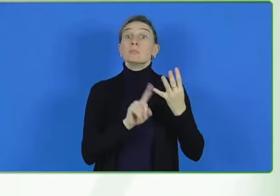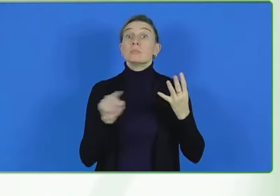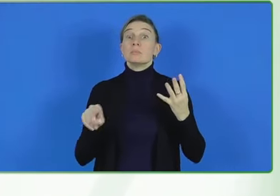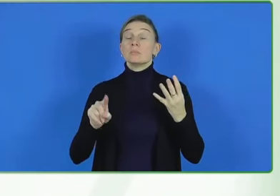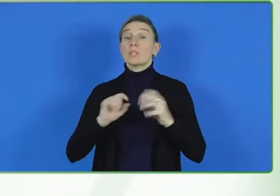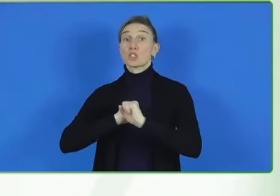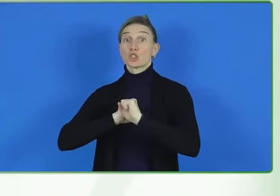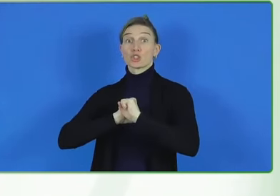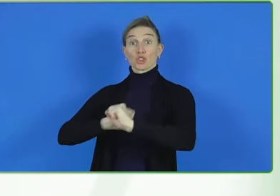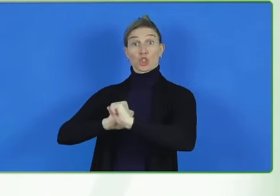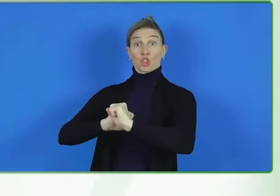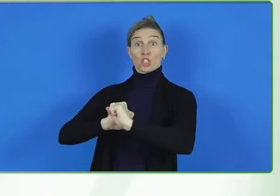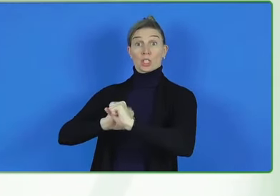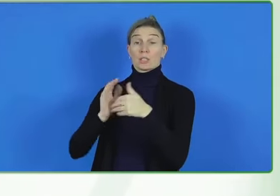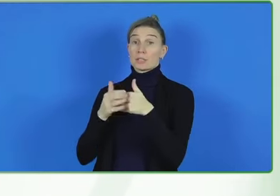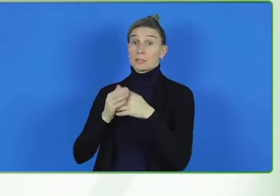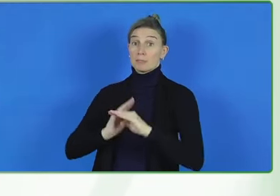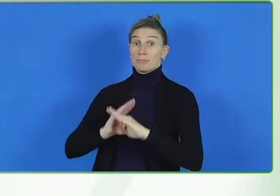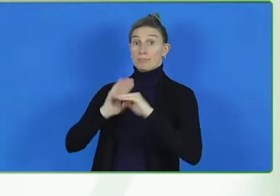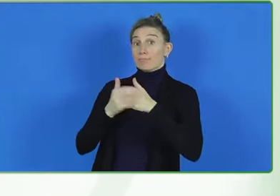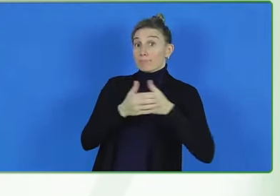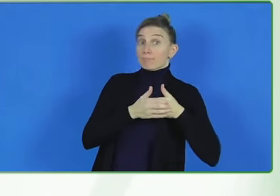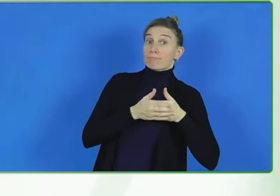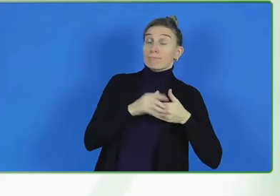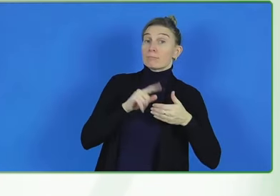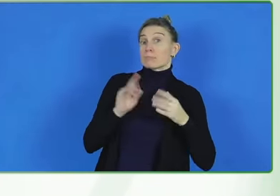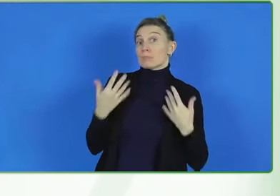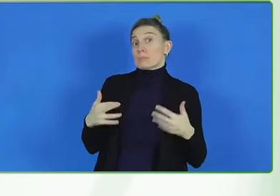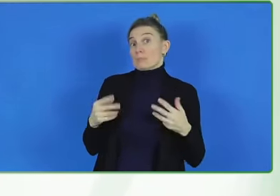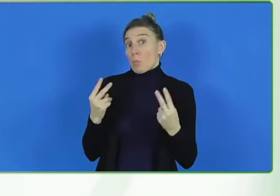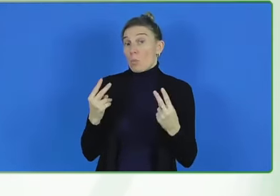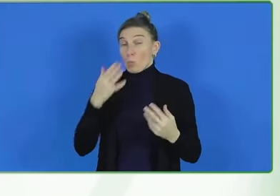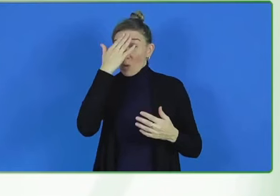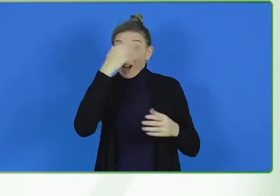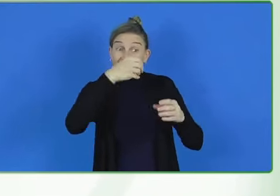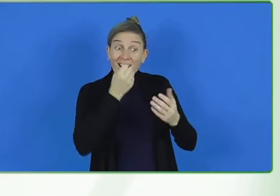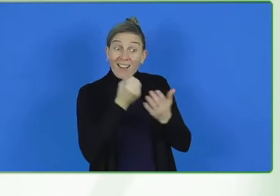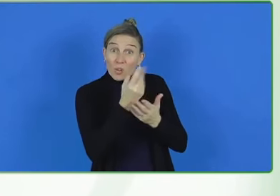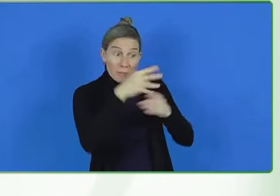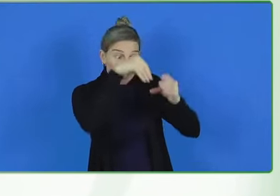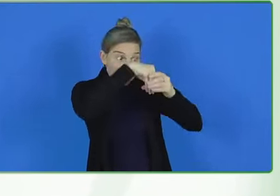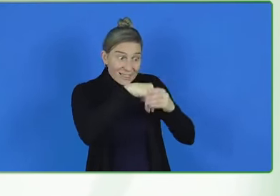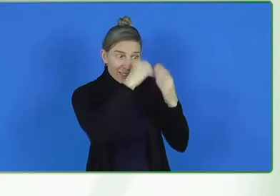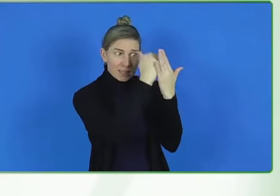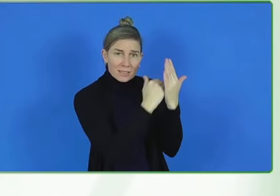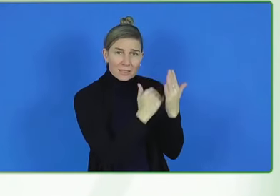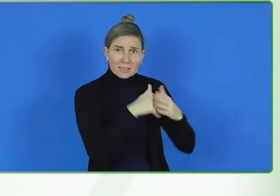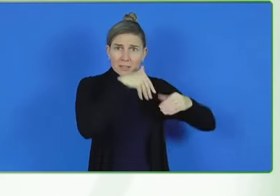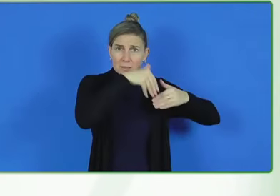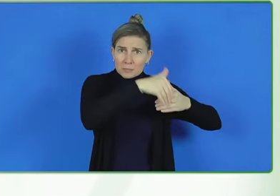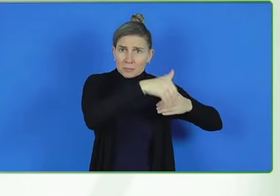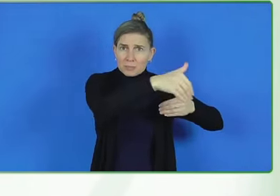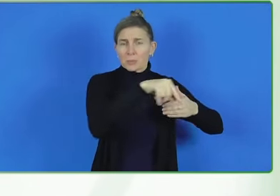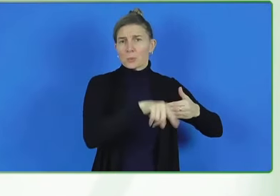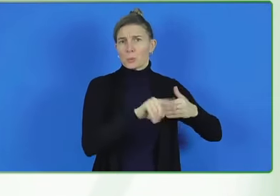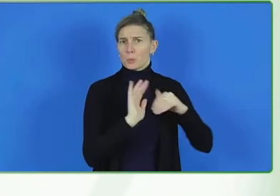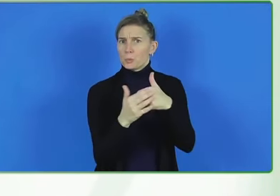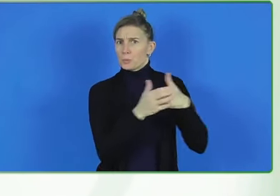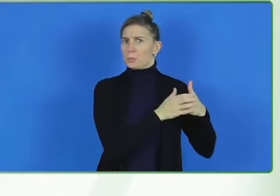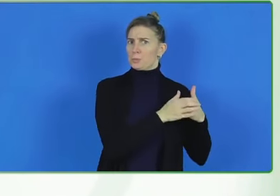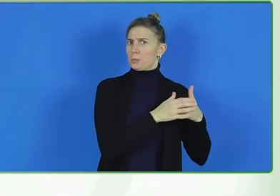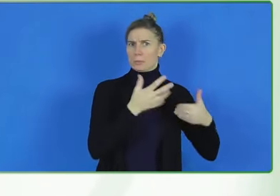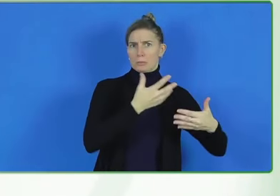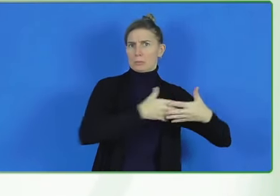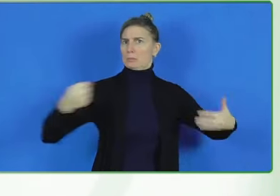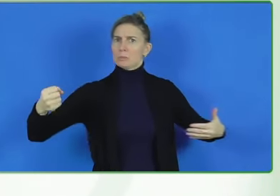of the information that you carry. And also we provided some requirements during the planning phase,